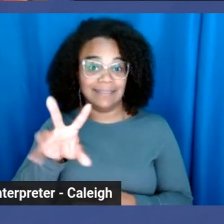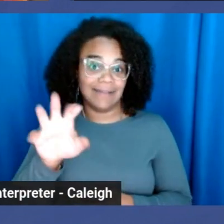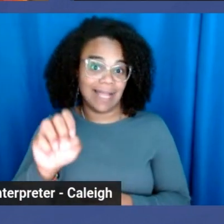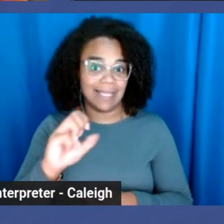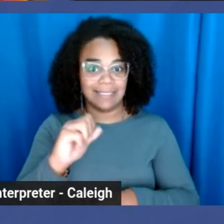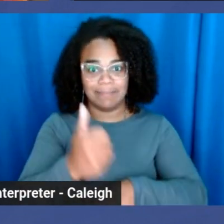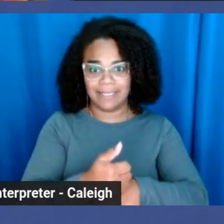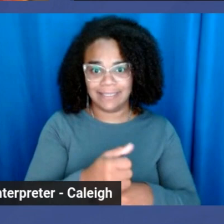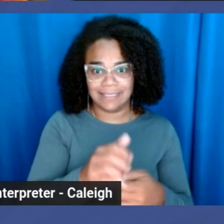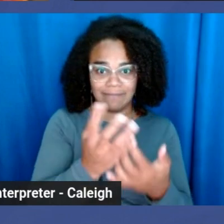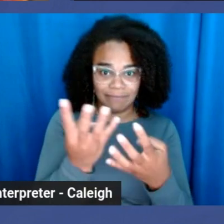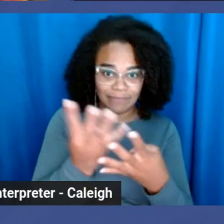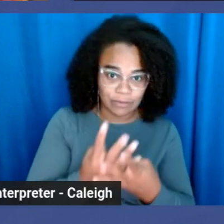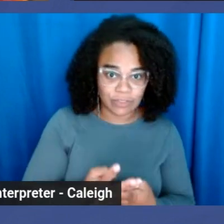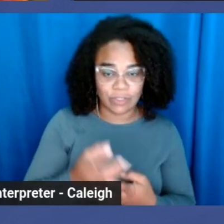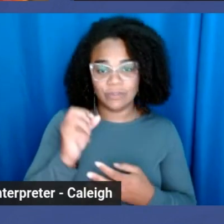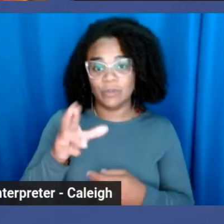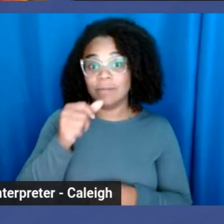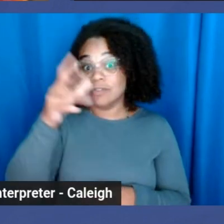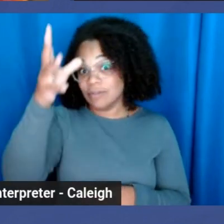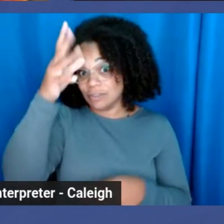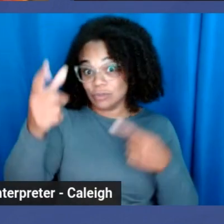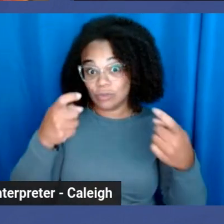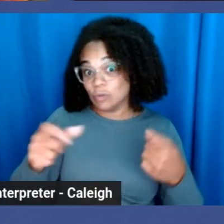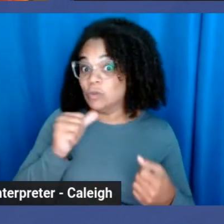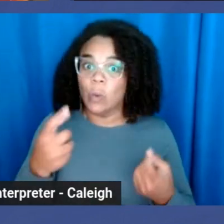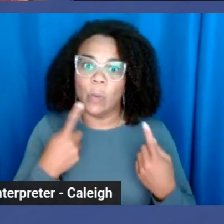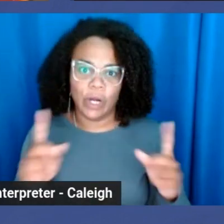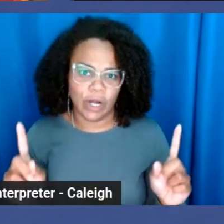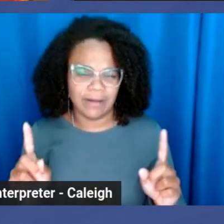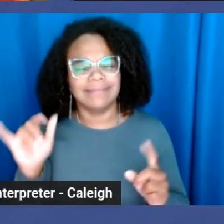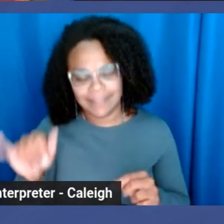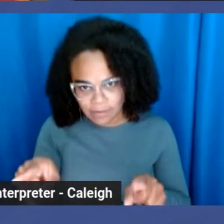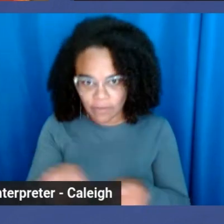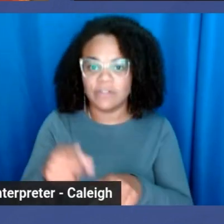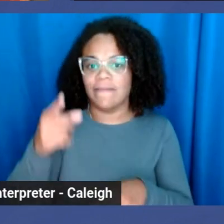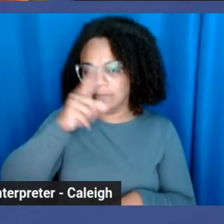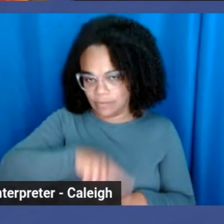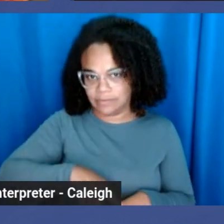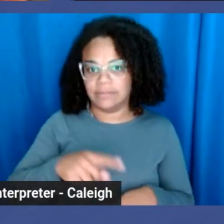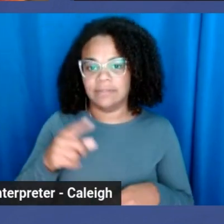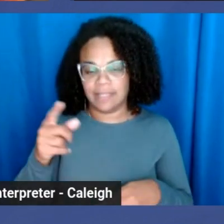parental controls aren't, that they don't work, which is a falsehood often touted.